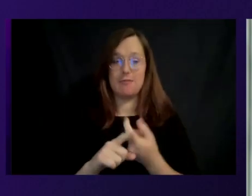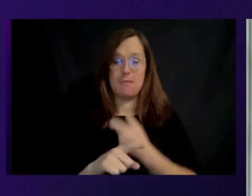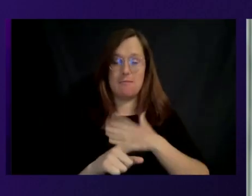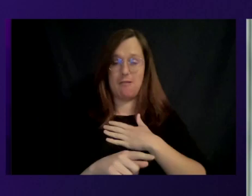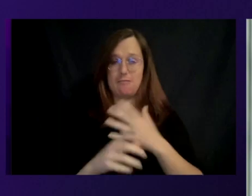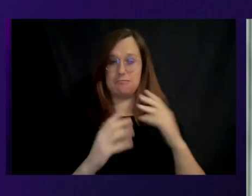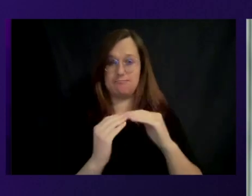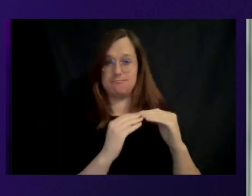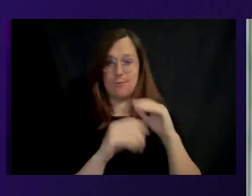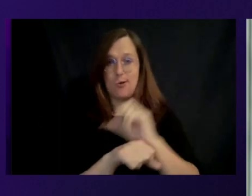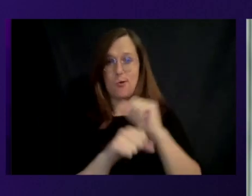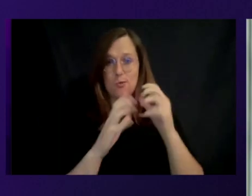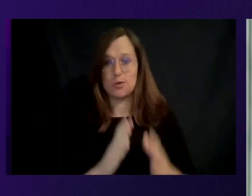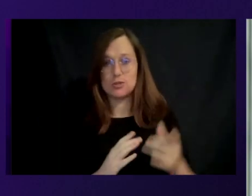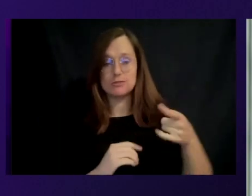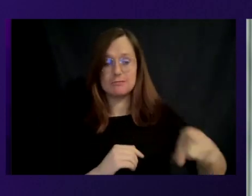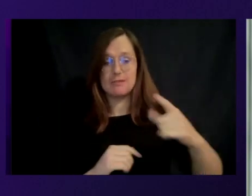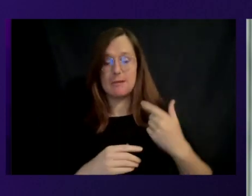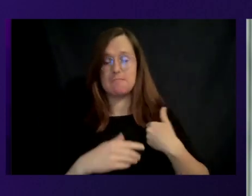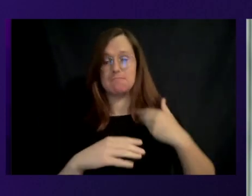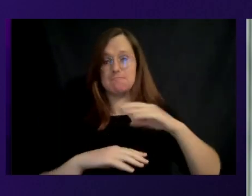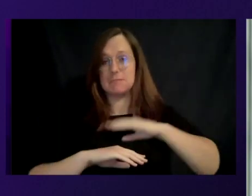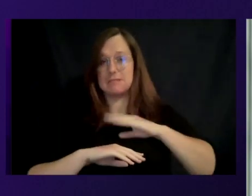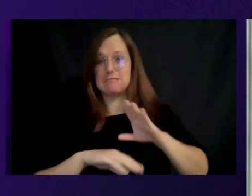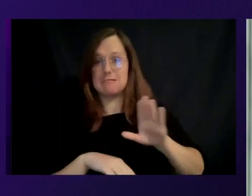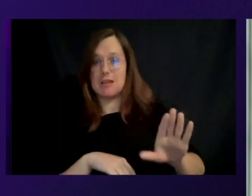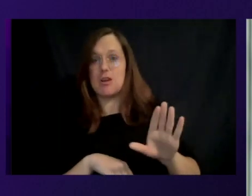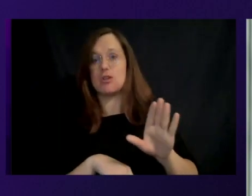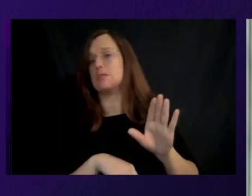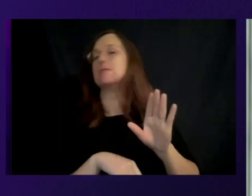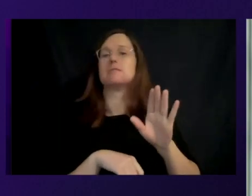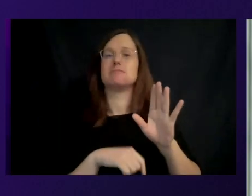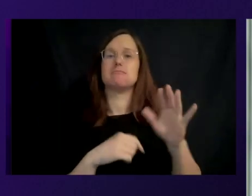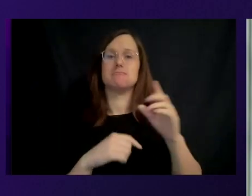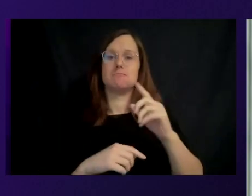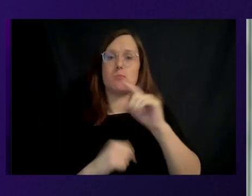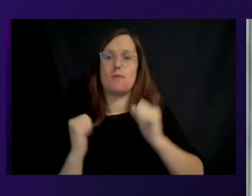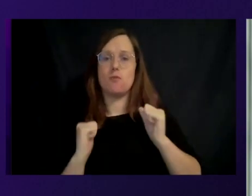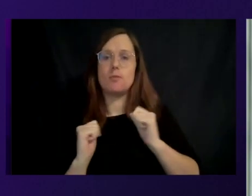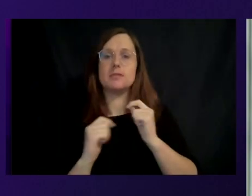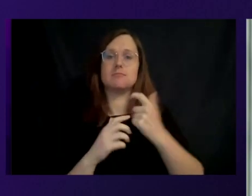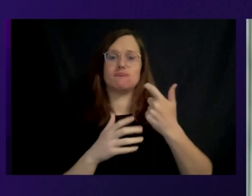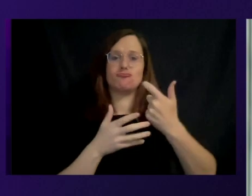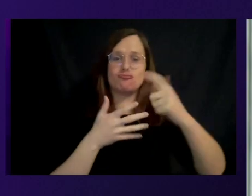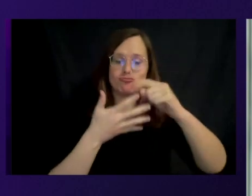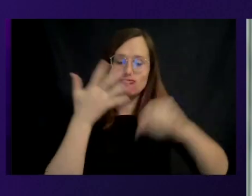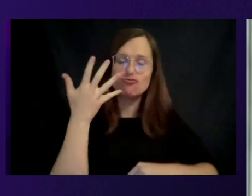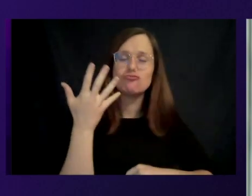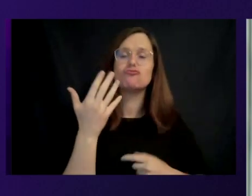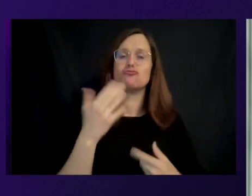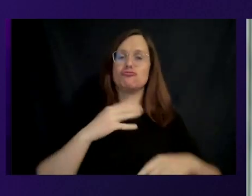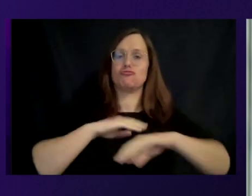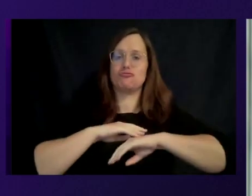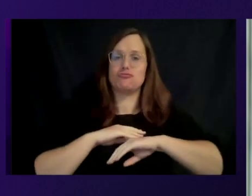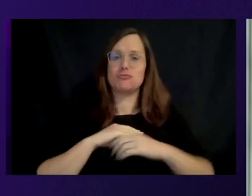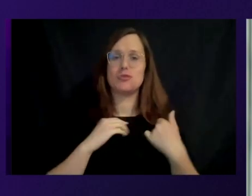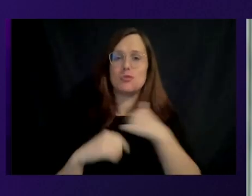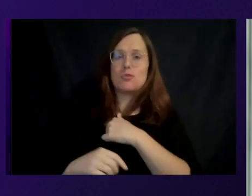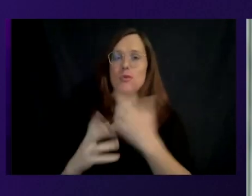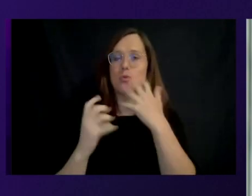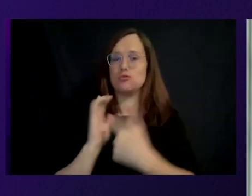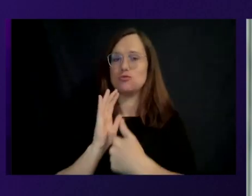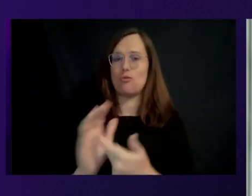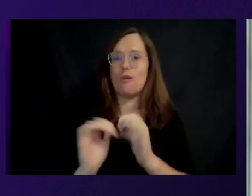meet their performance, cost, and security requirements. Today, we will give you insights into how we develop, design, and architect silicon for the